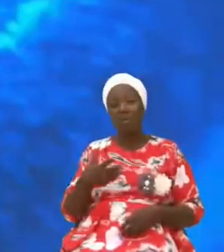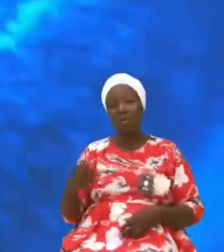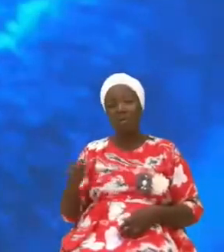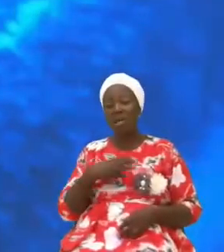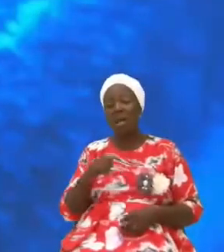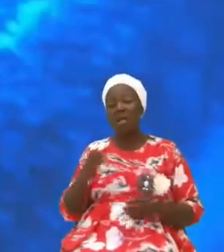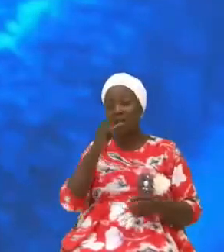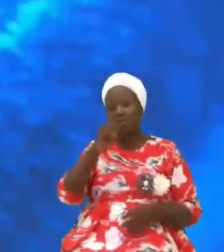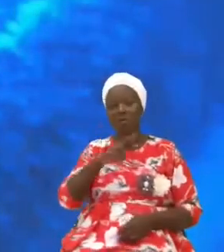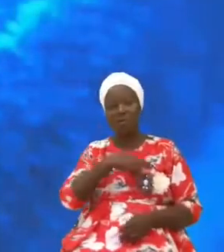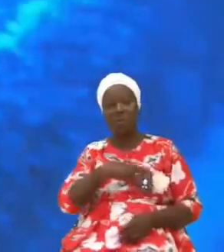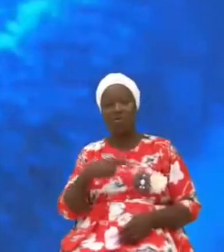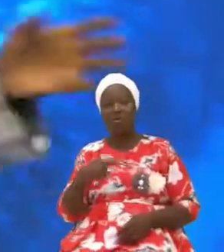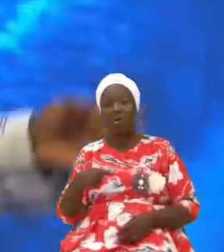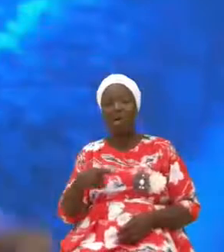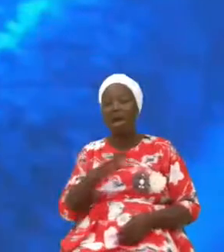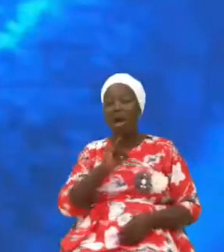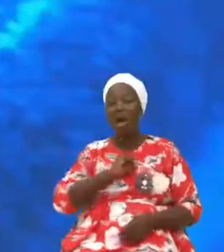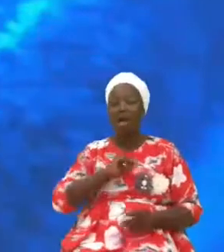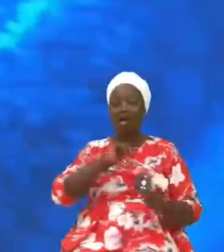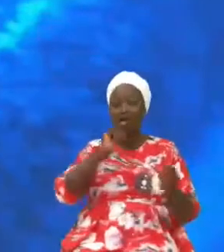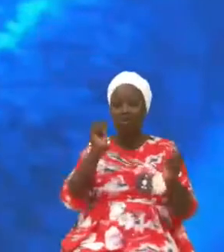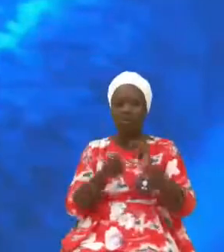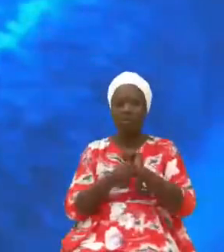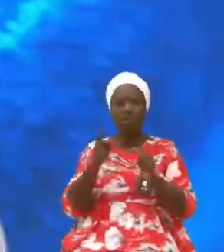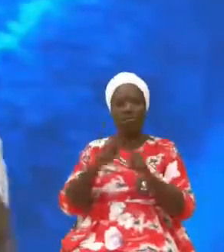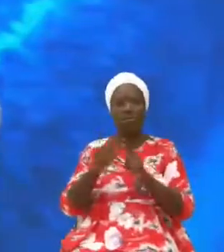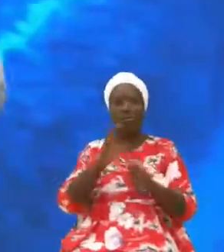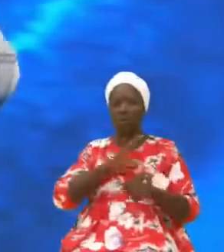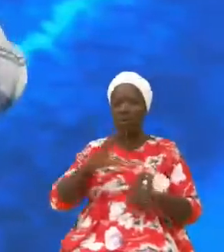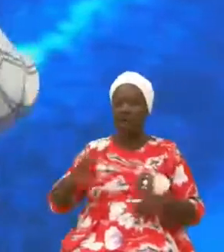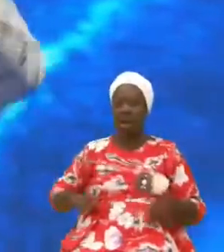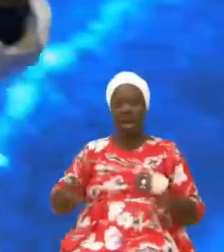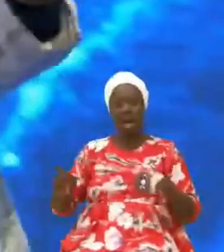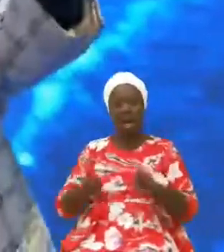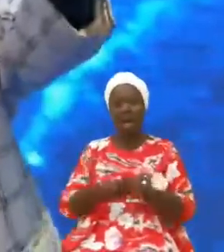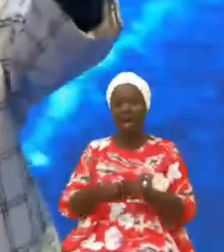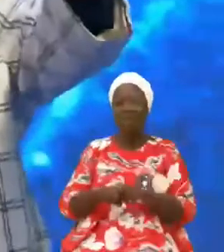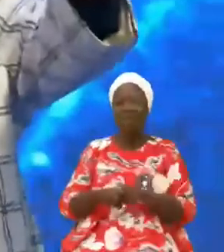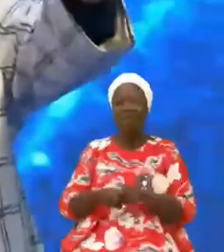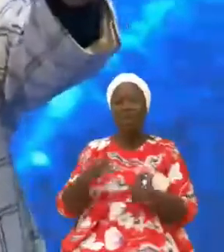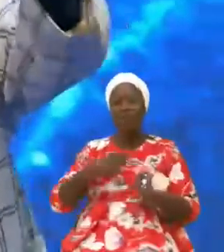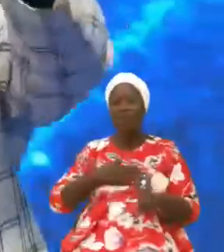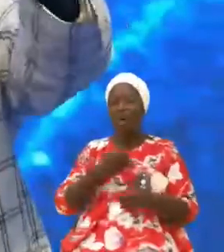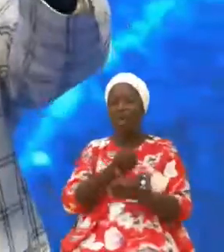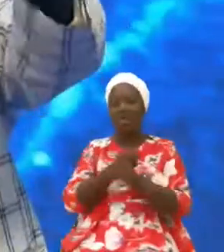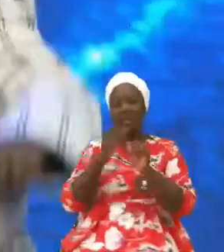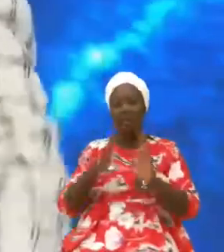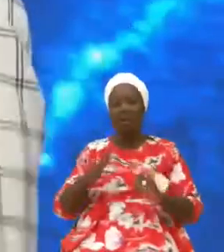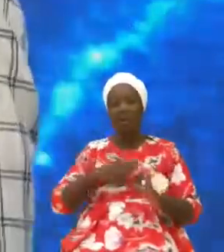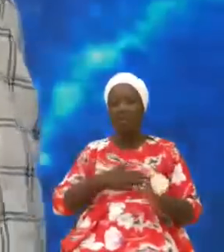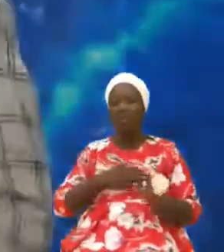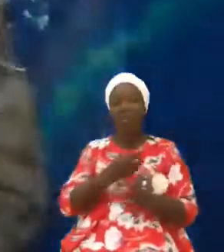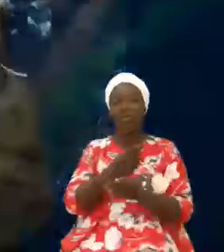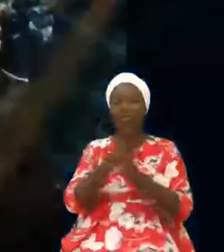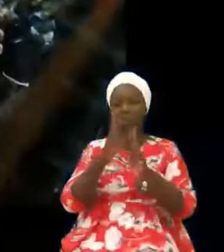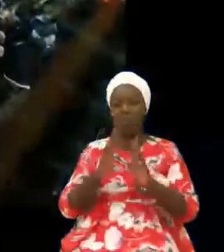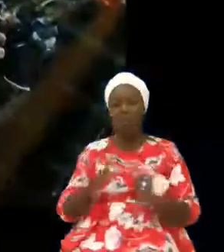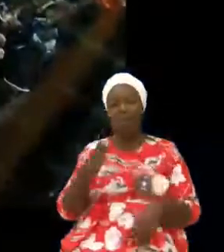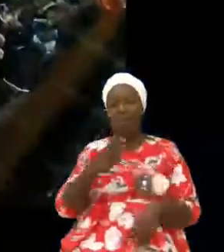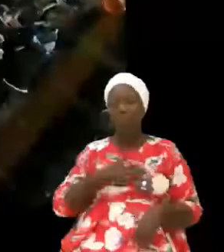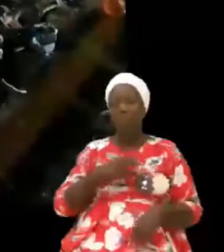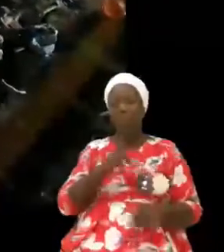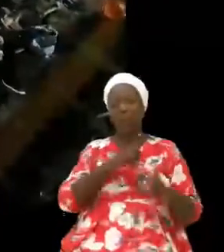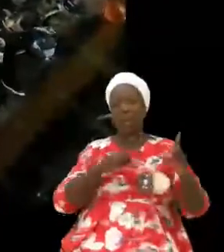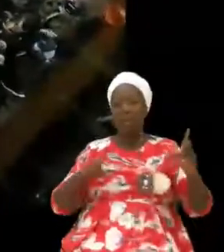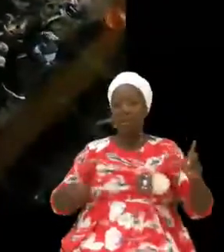god. I turn away from every other religion. I turn to Christ, my Savior, my Redeemer,